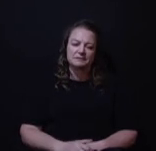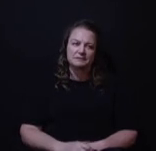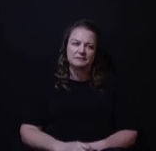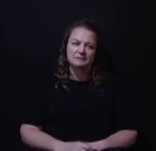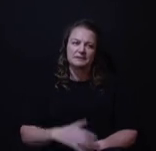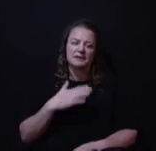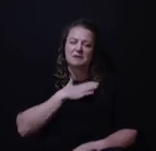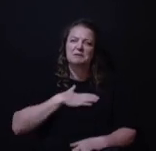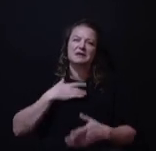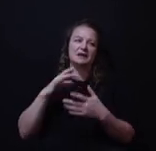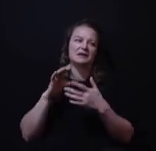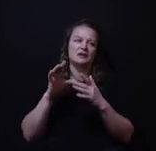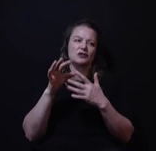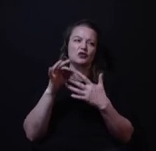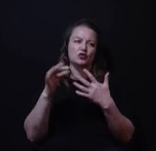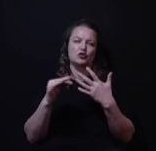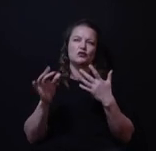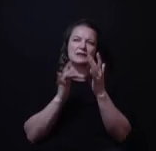Please choose us.